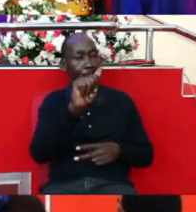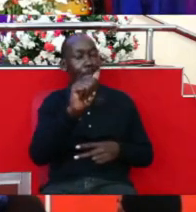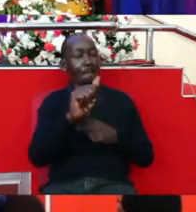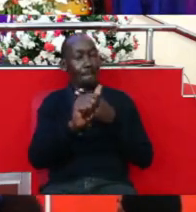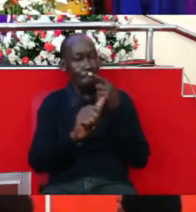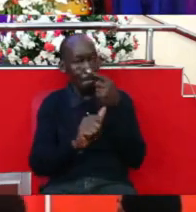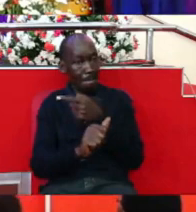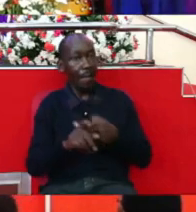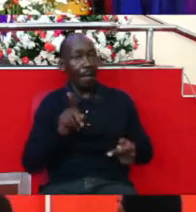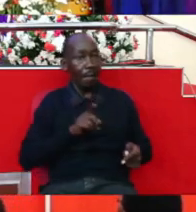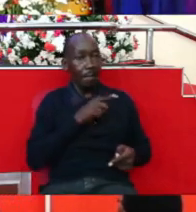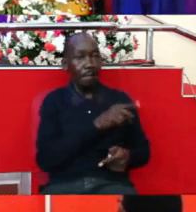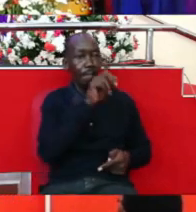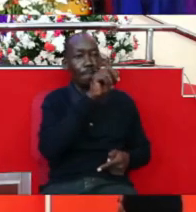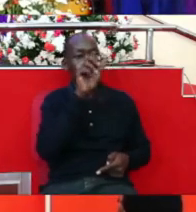And the lady was Sabina.